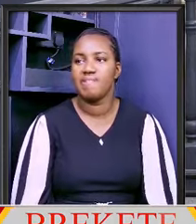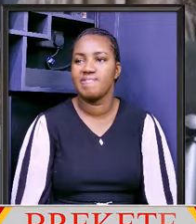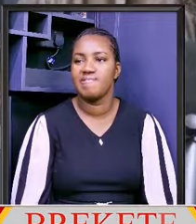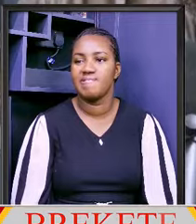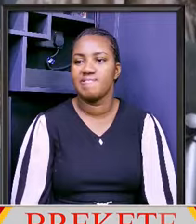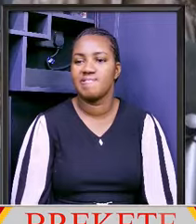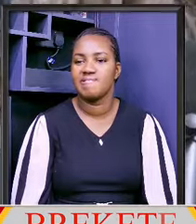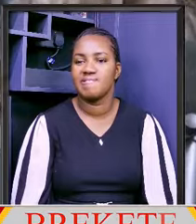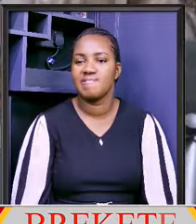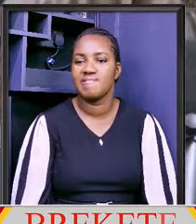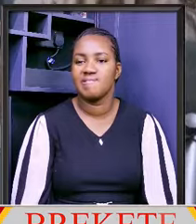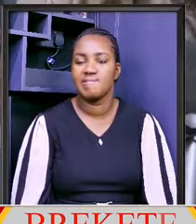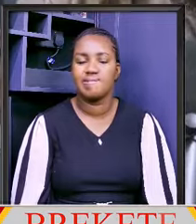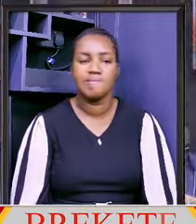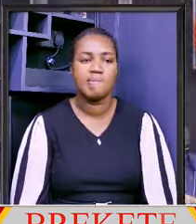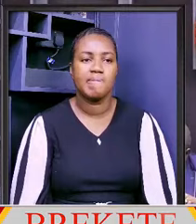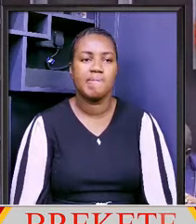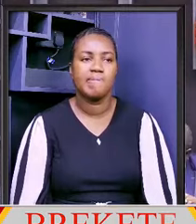Canada.